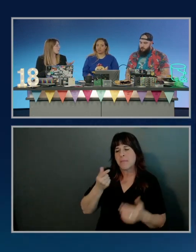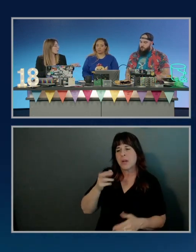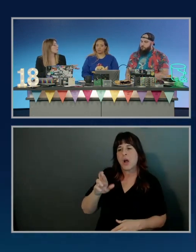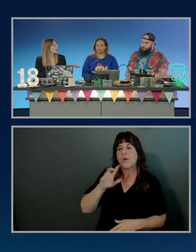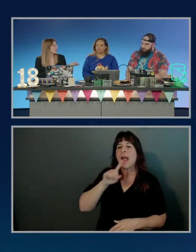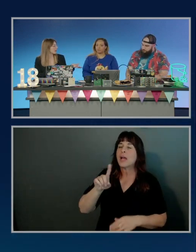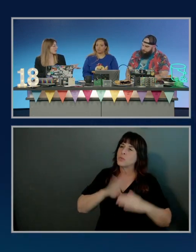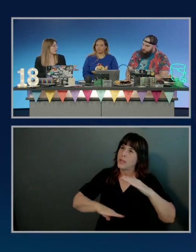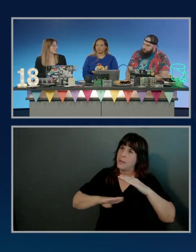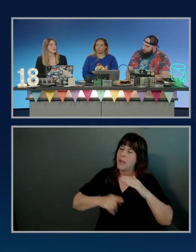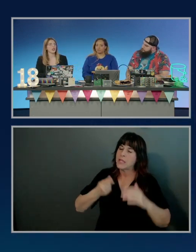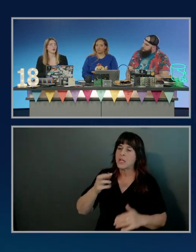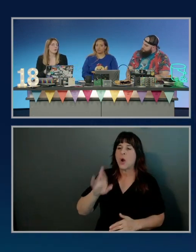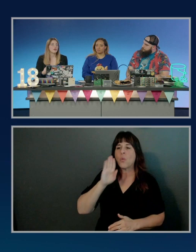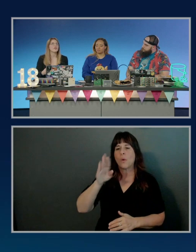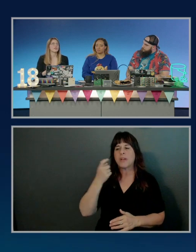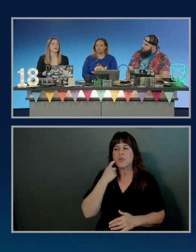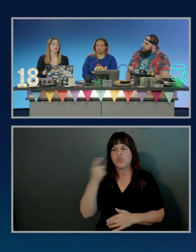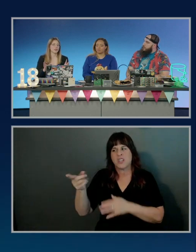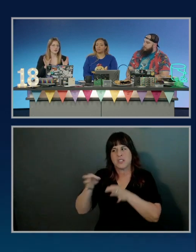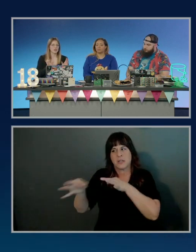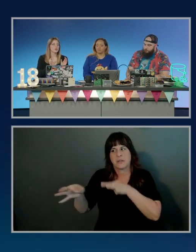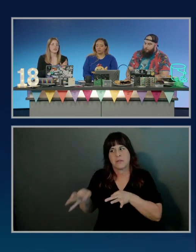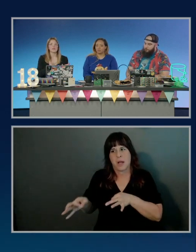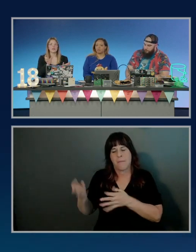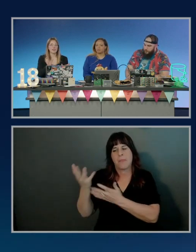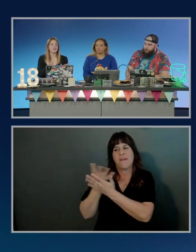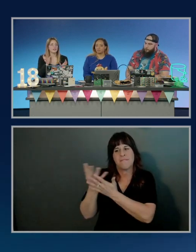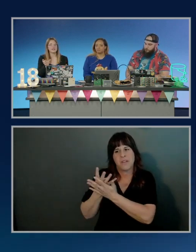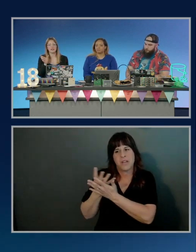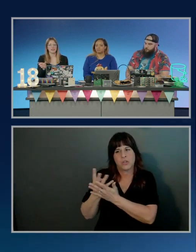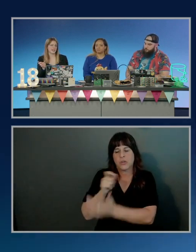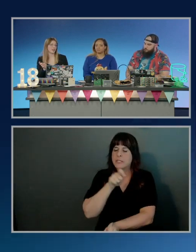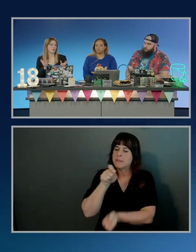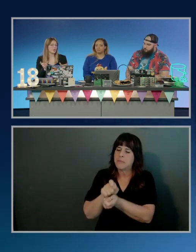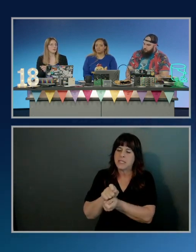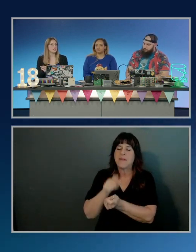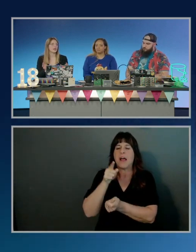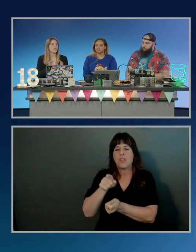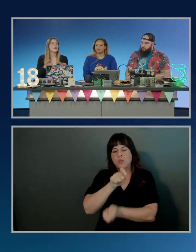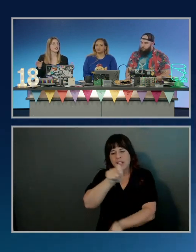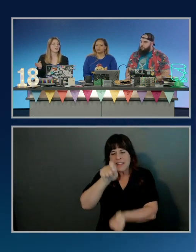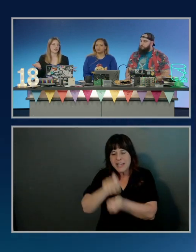basic guardrail would be what you described just now, a word filter, where you just specify these are the exact